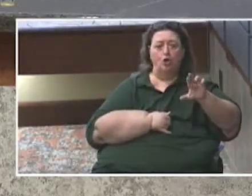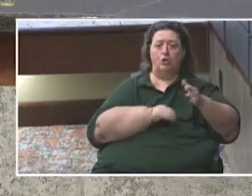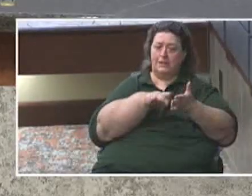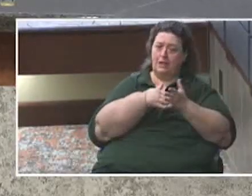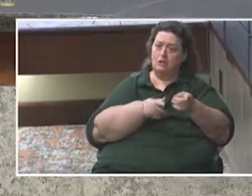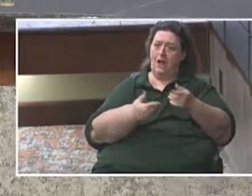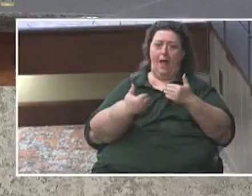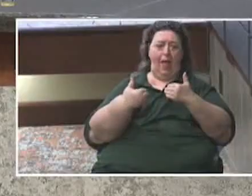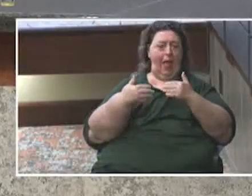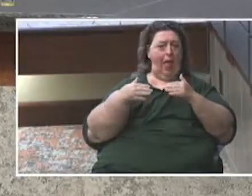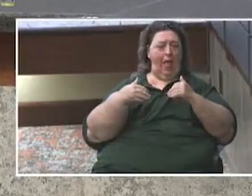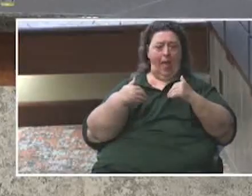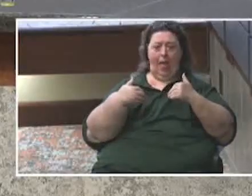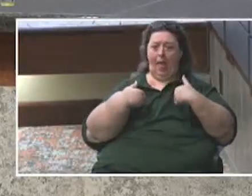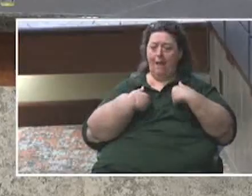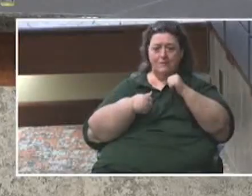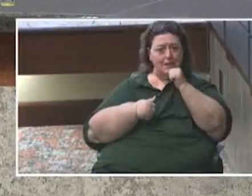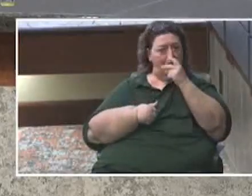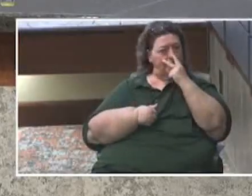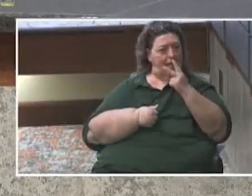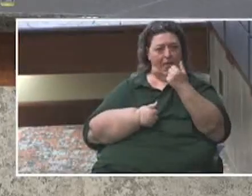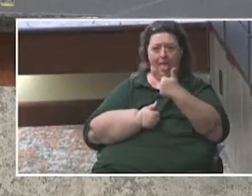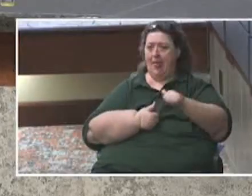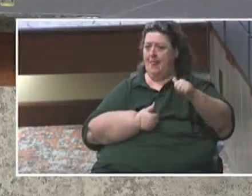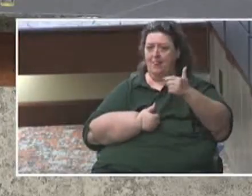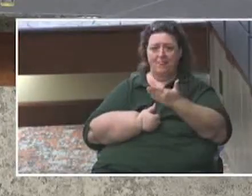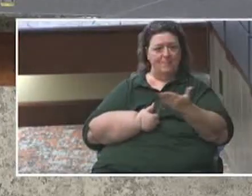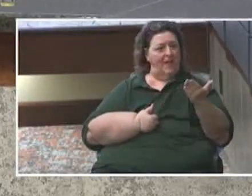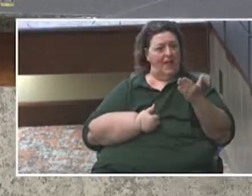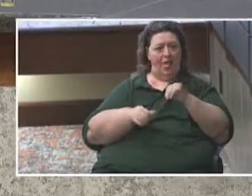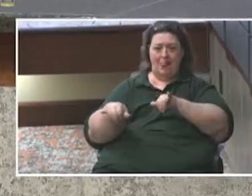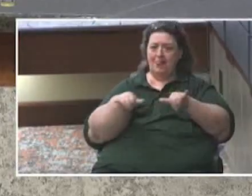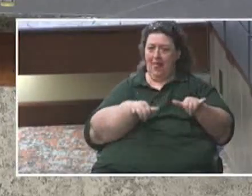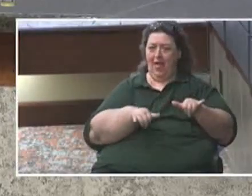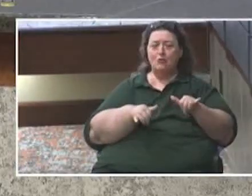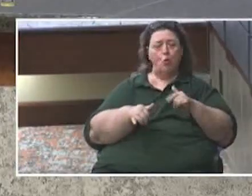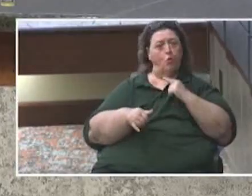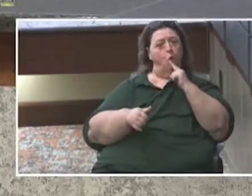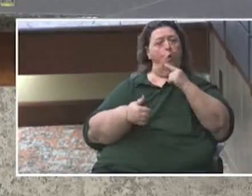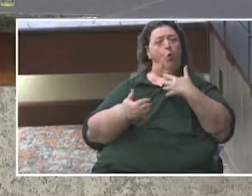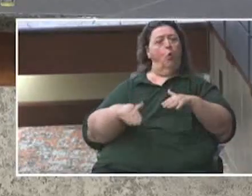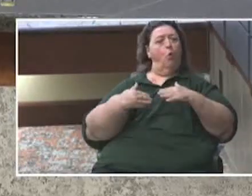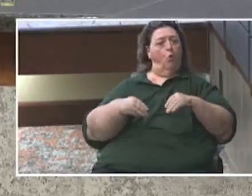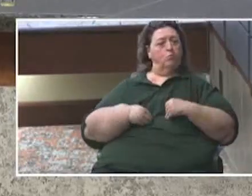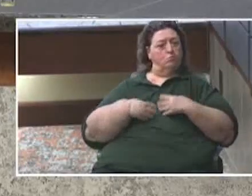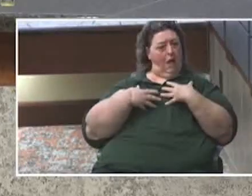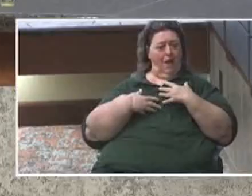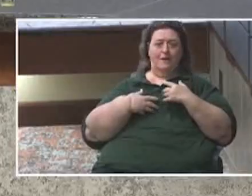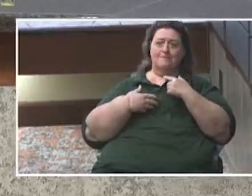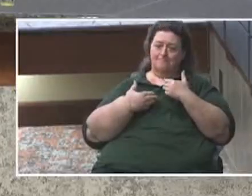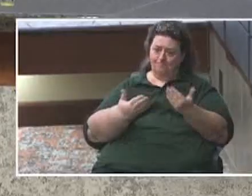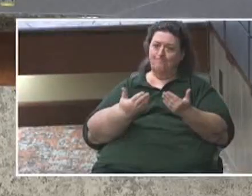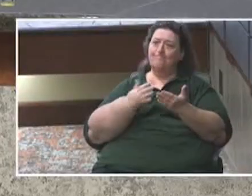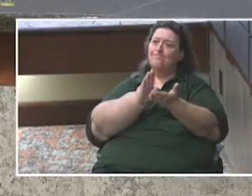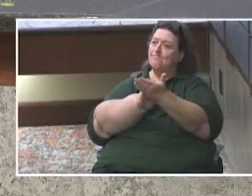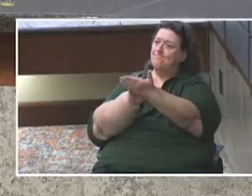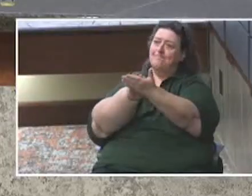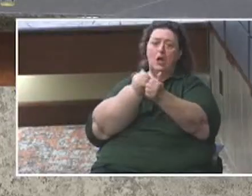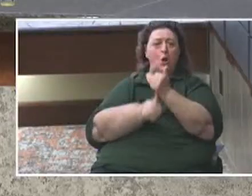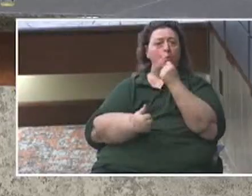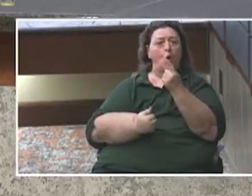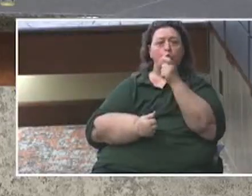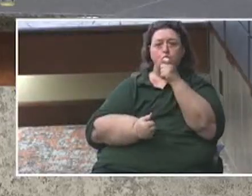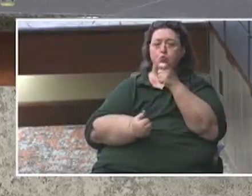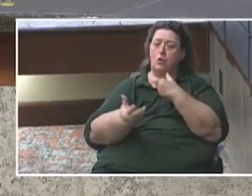hadn't seen anything like it and was absolutely blown away. So shout out again to everybody who had something to do with this